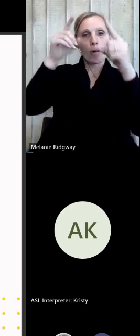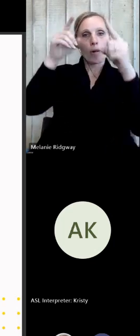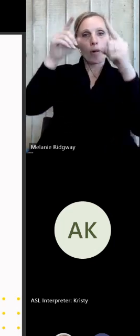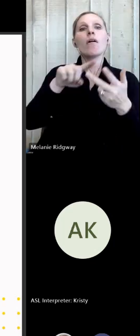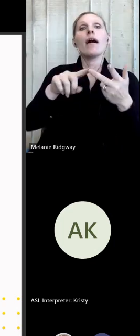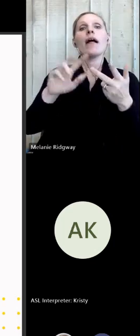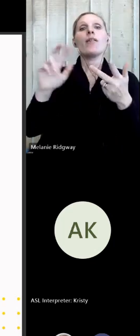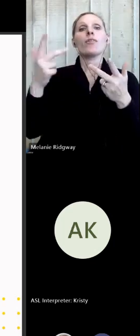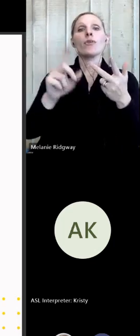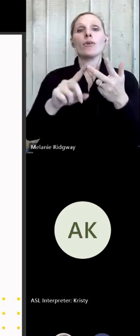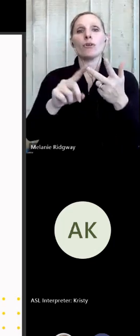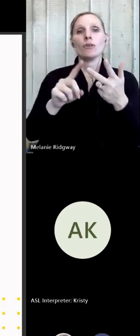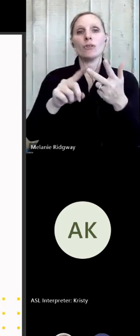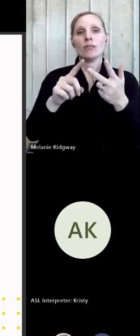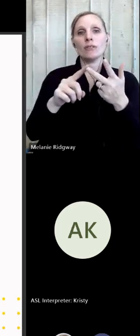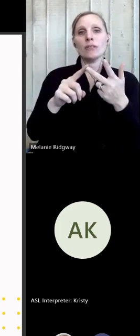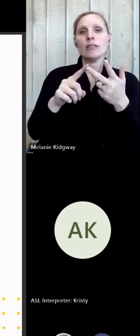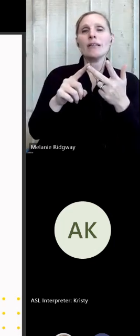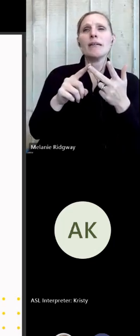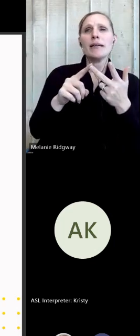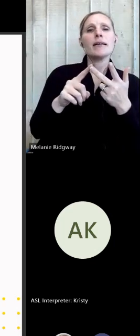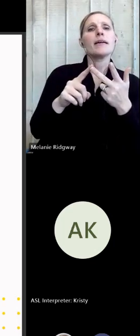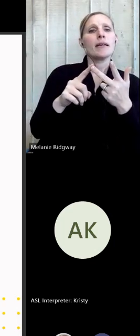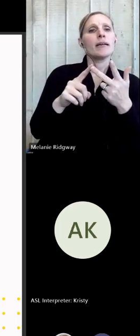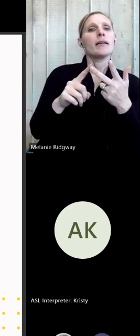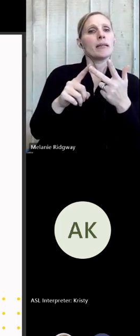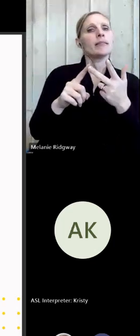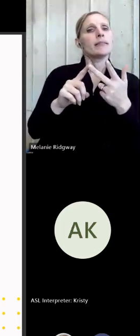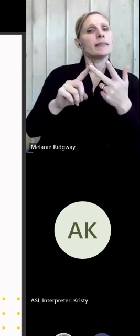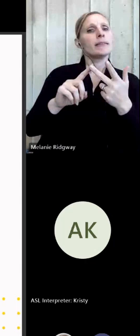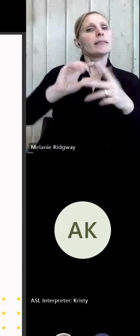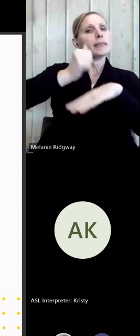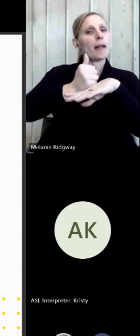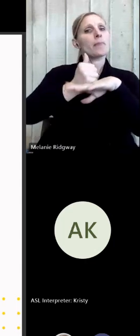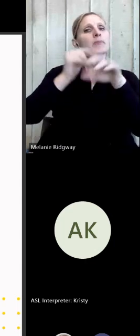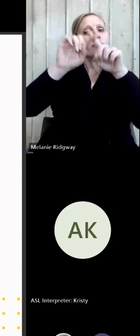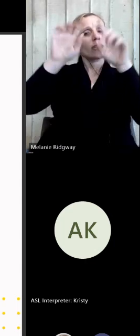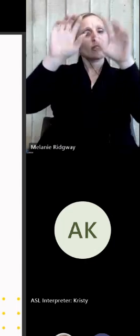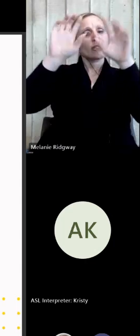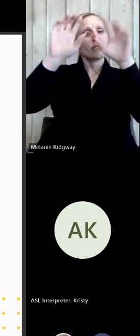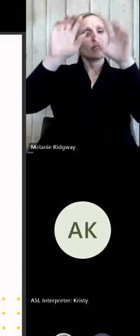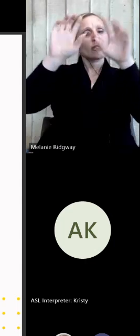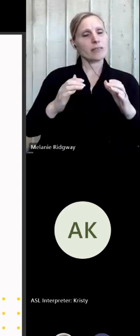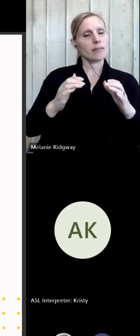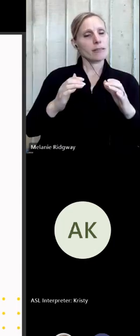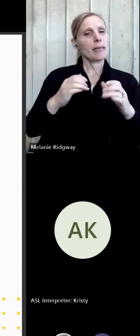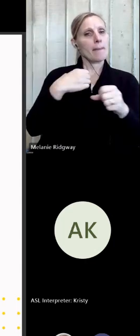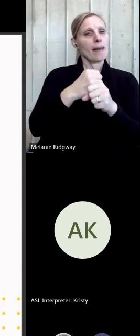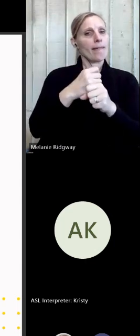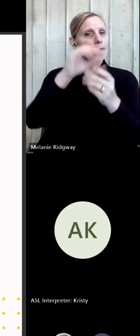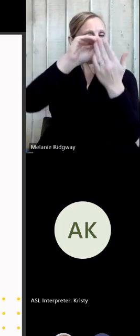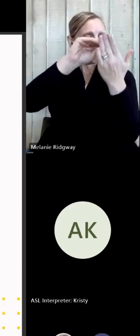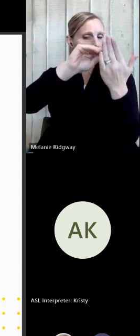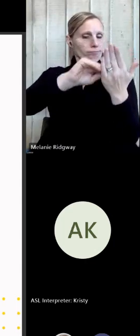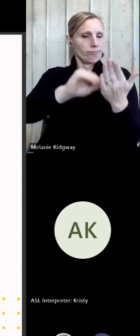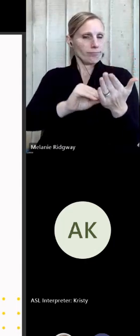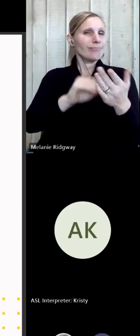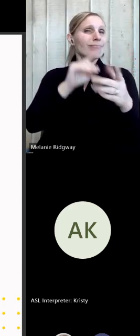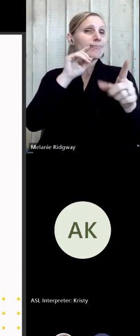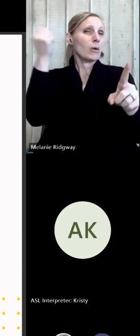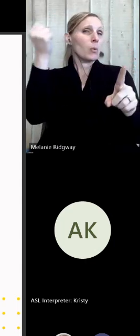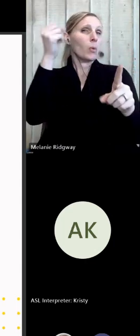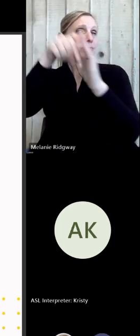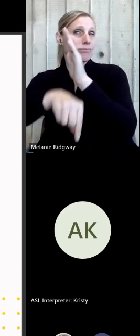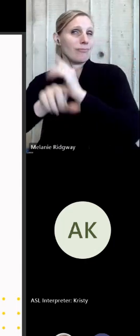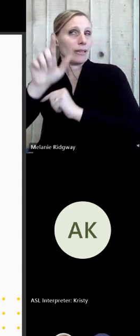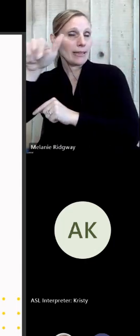and prepare a list. I'll speak about the categories in a moment. So during the